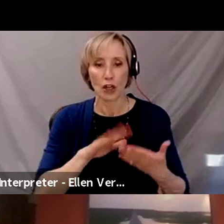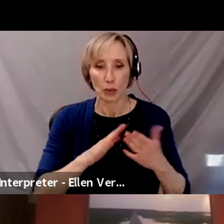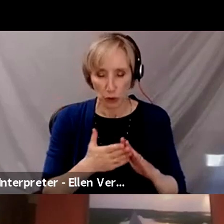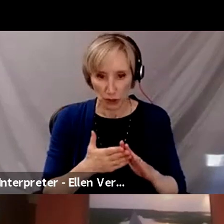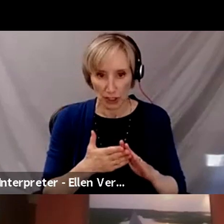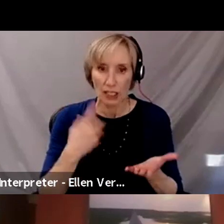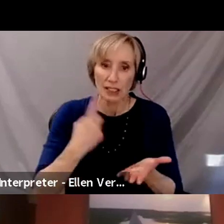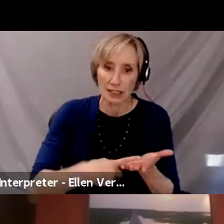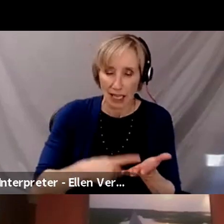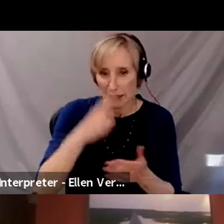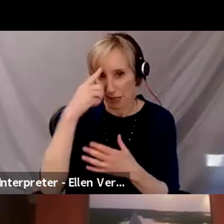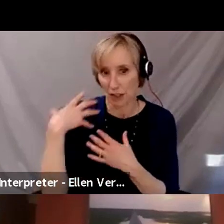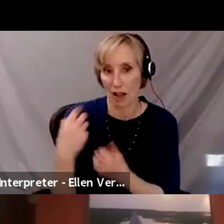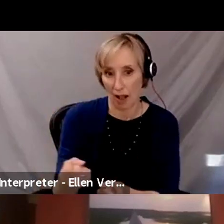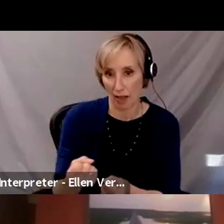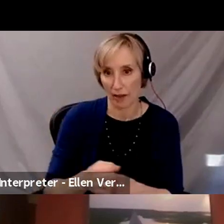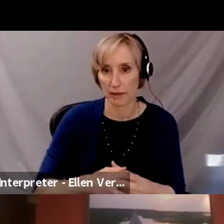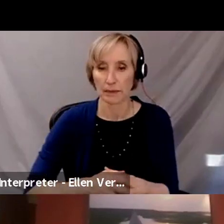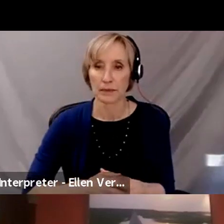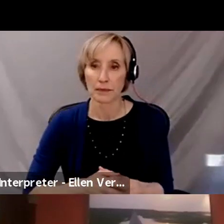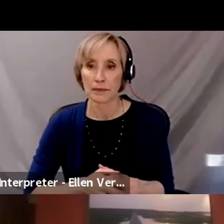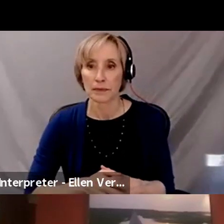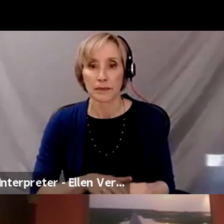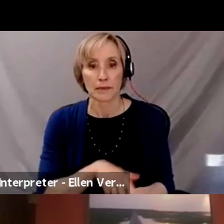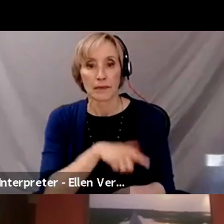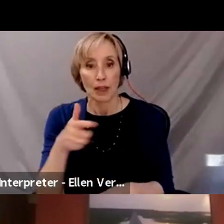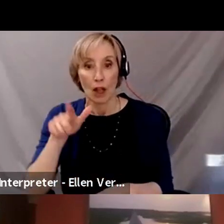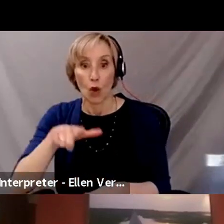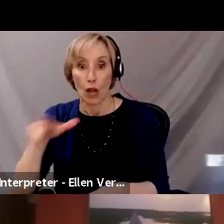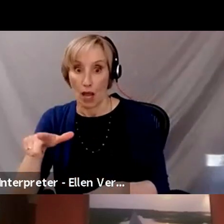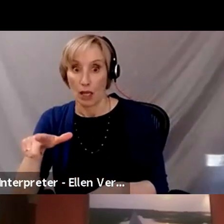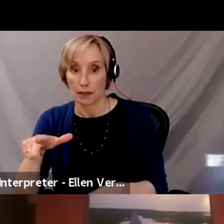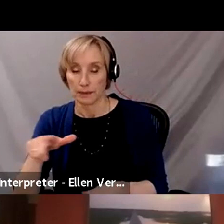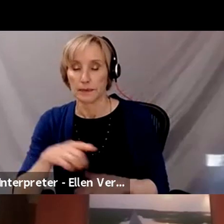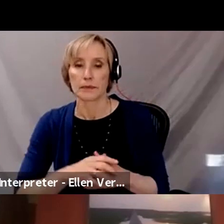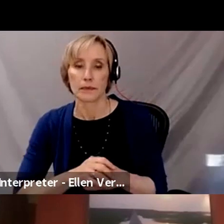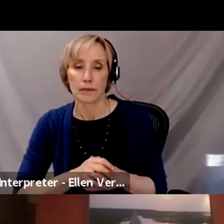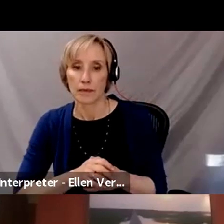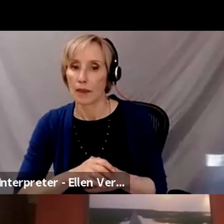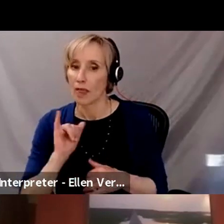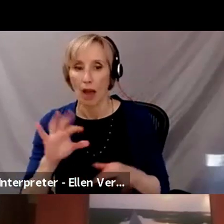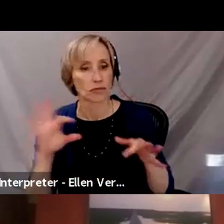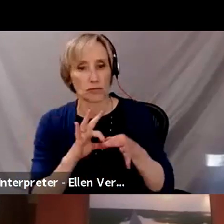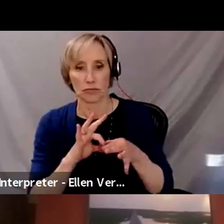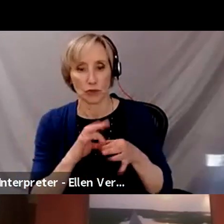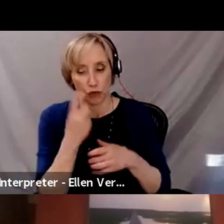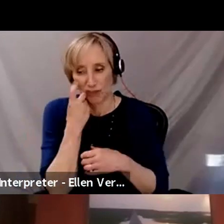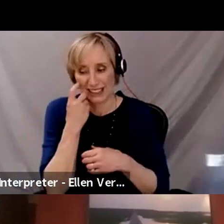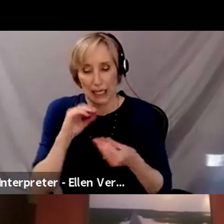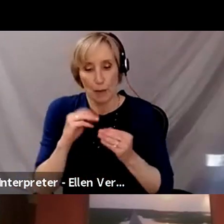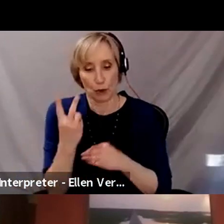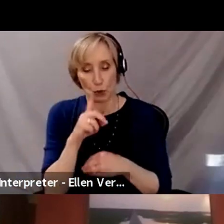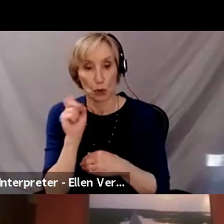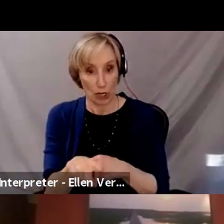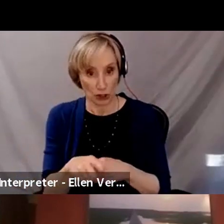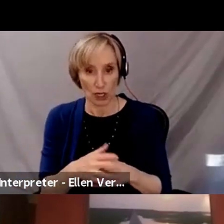Could I start this one off? Because this kind of piggybacks on the last thing that we were all just talking about. And I'd